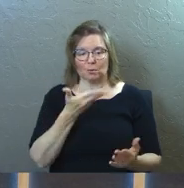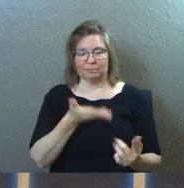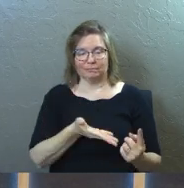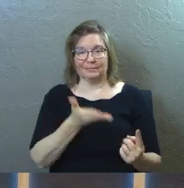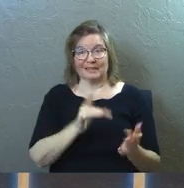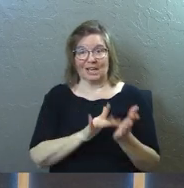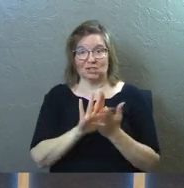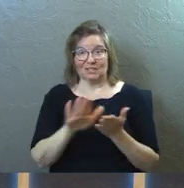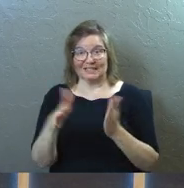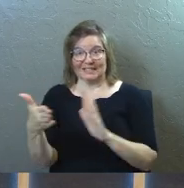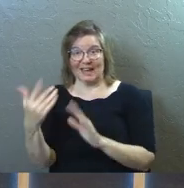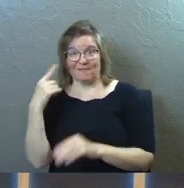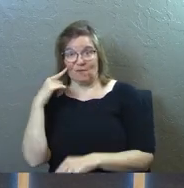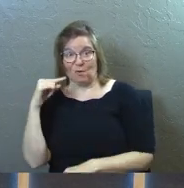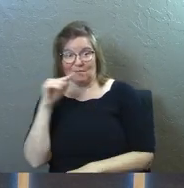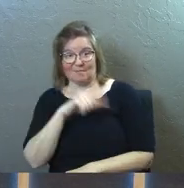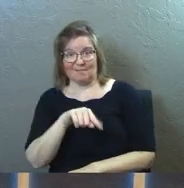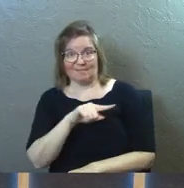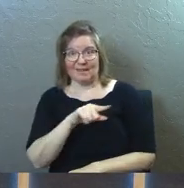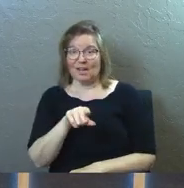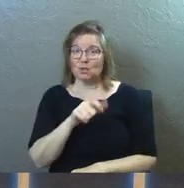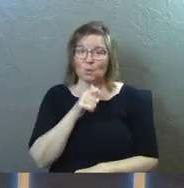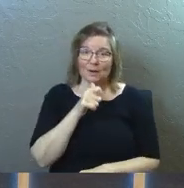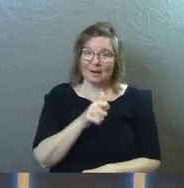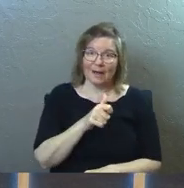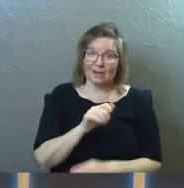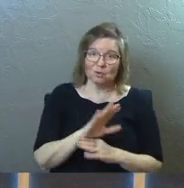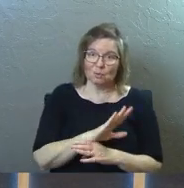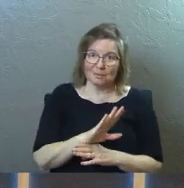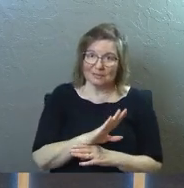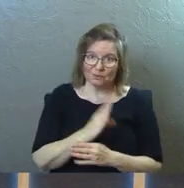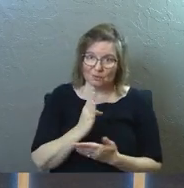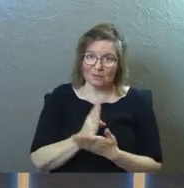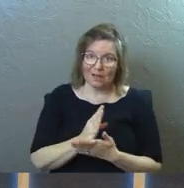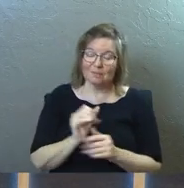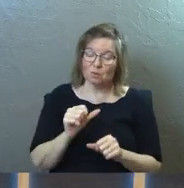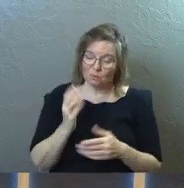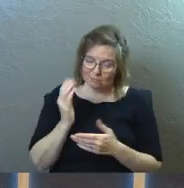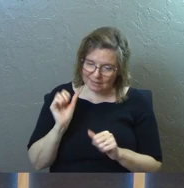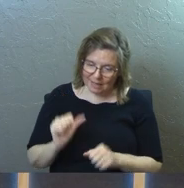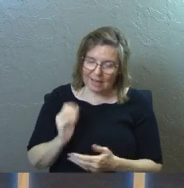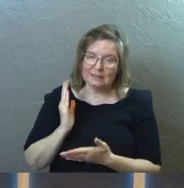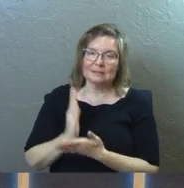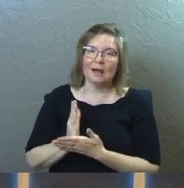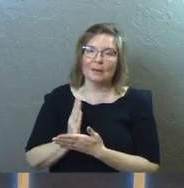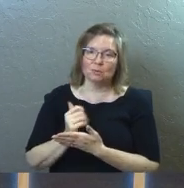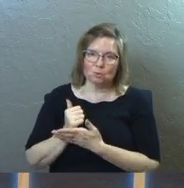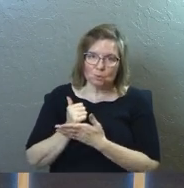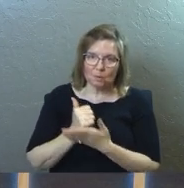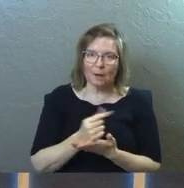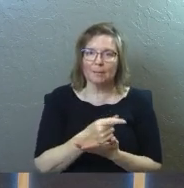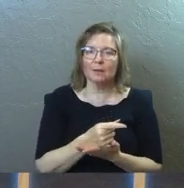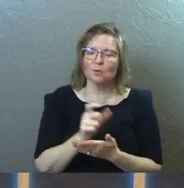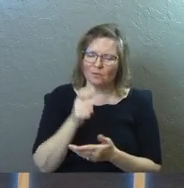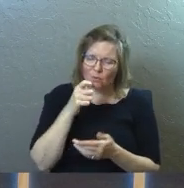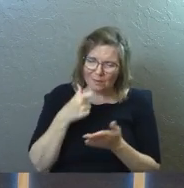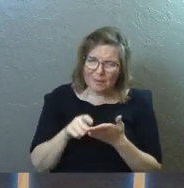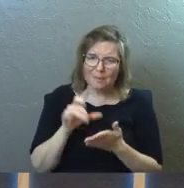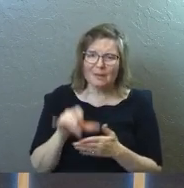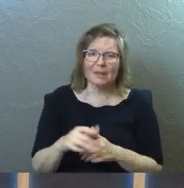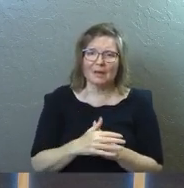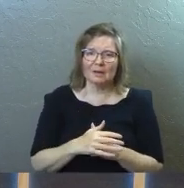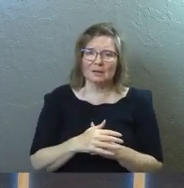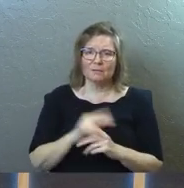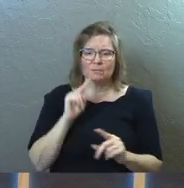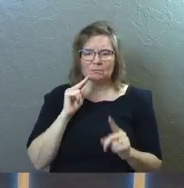Jesus died for, and you are not too busy for them. Amen. You've got to slow down, and you have to remember that. You have to